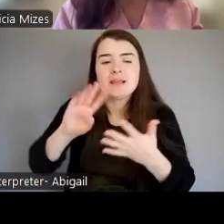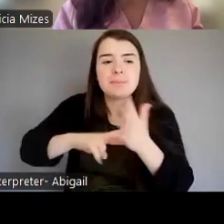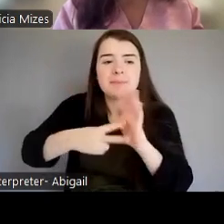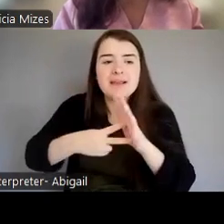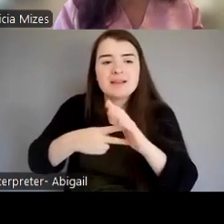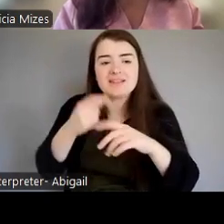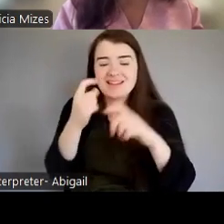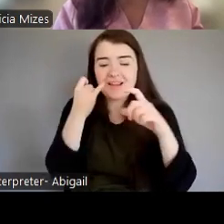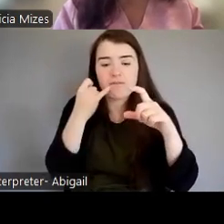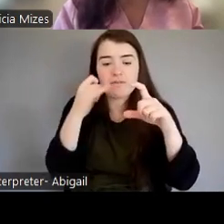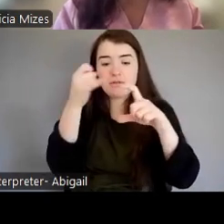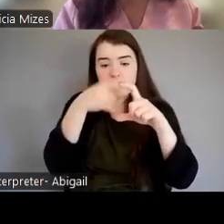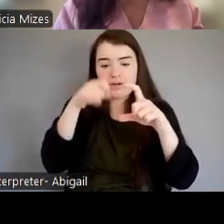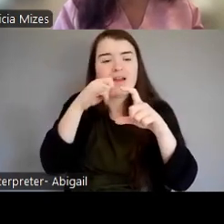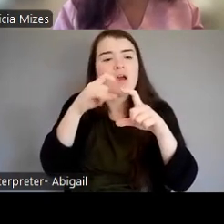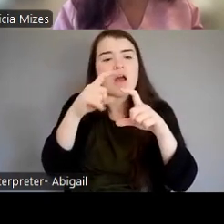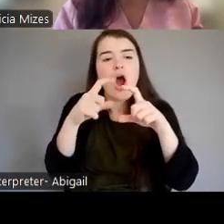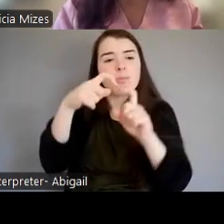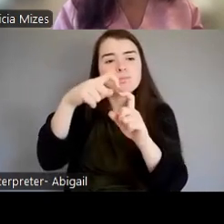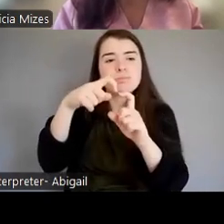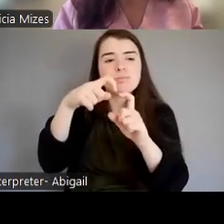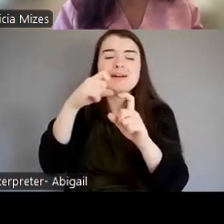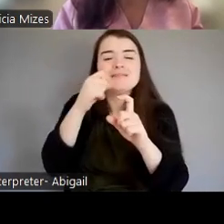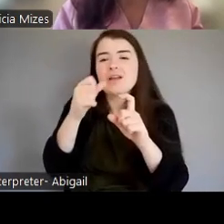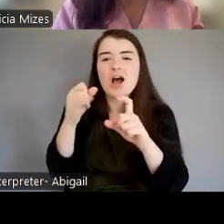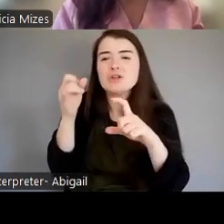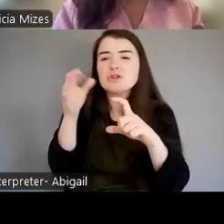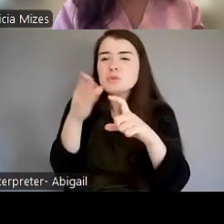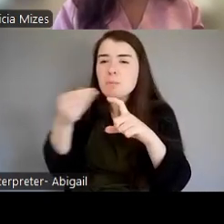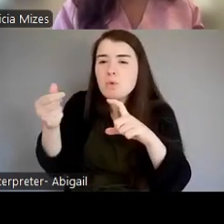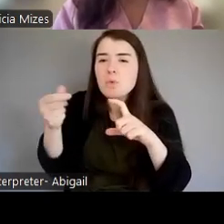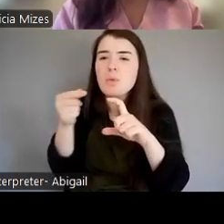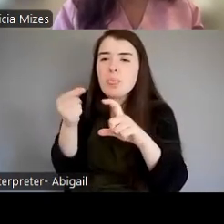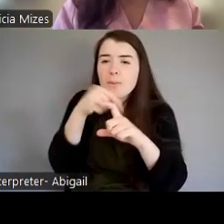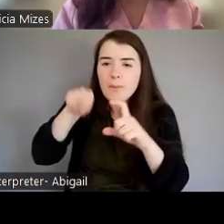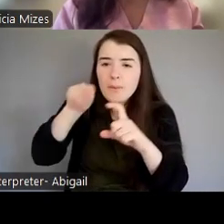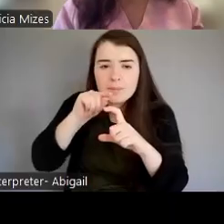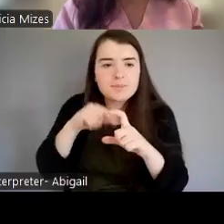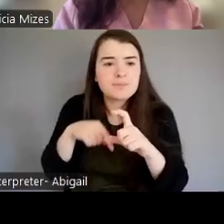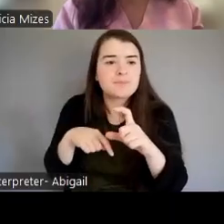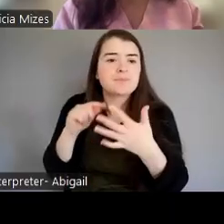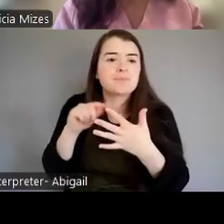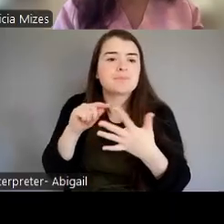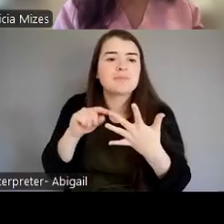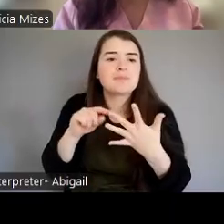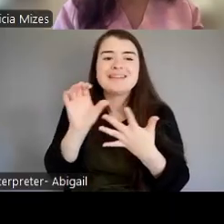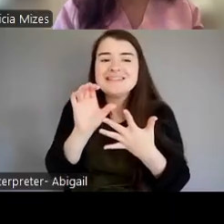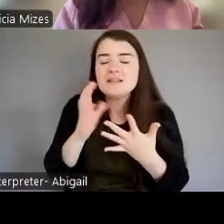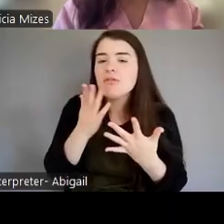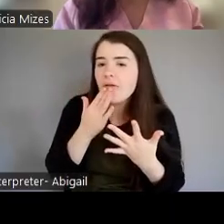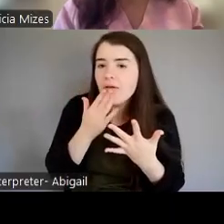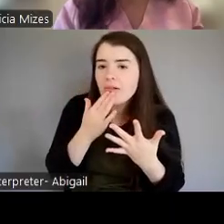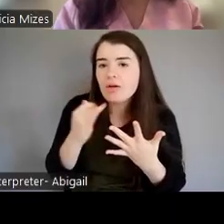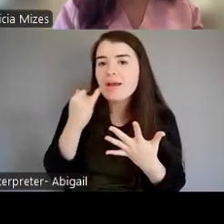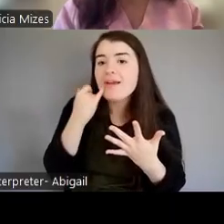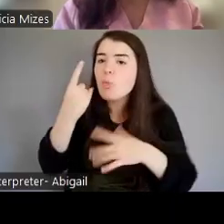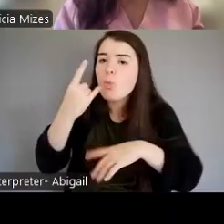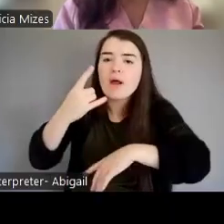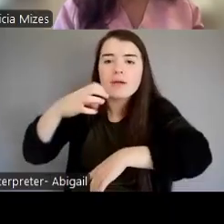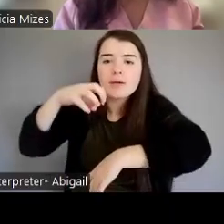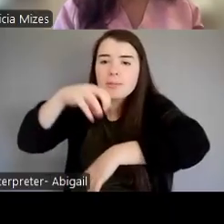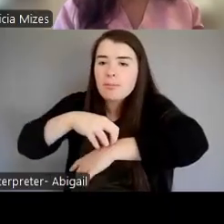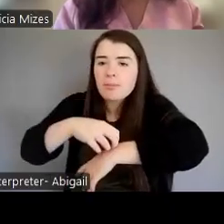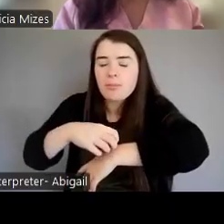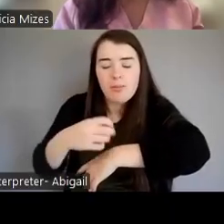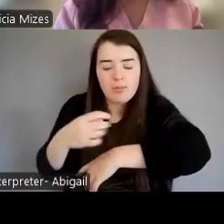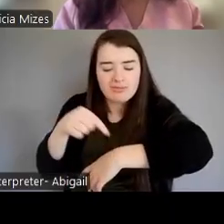notched looking, blurred looking, those are things you want to pay close attention to. C is color. So if you have a mole or a spot that isn't evenly colored,